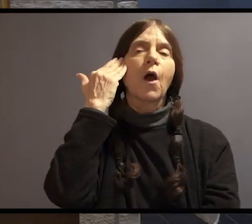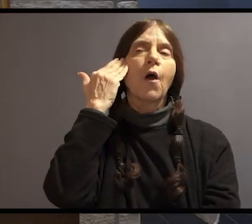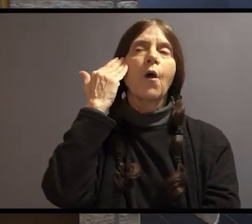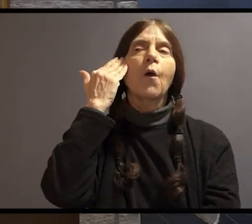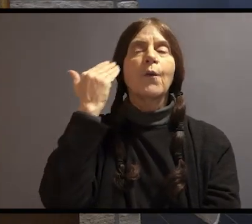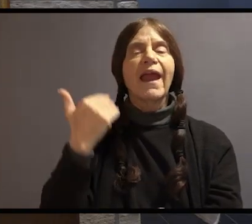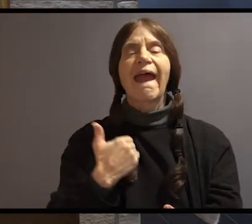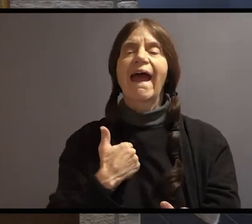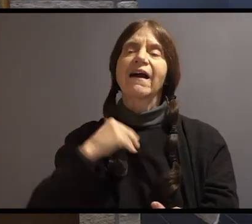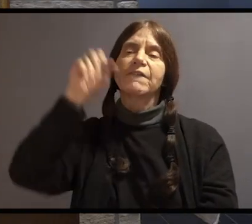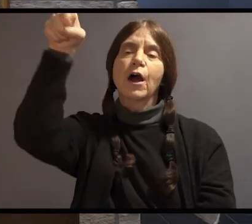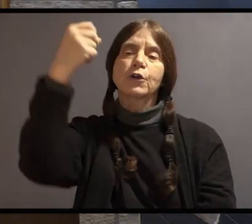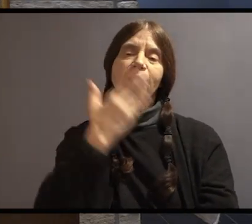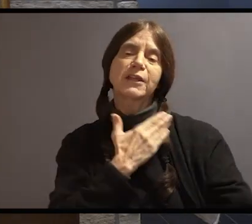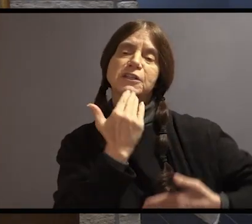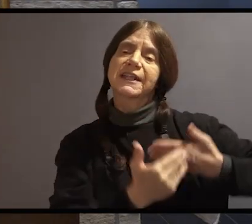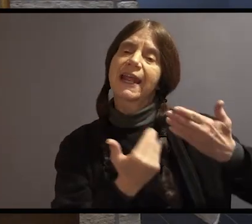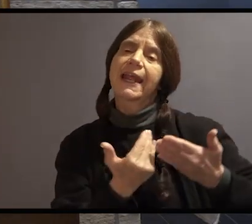God.